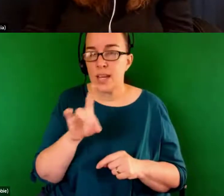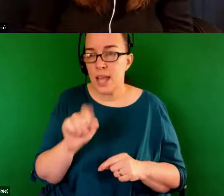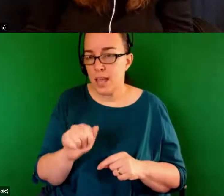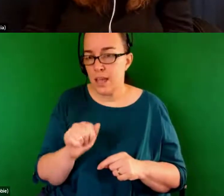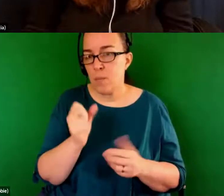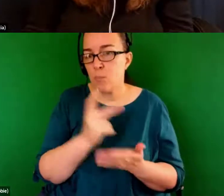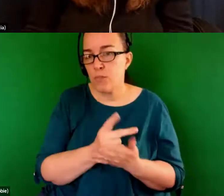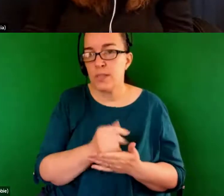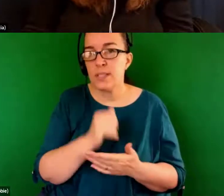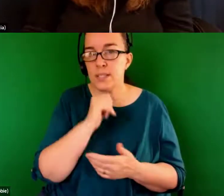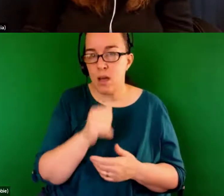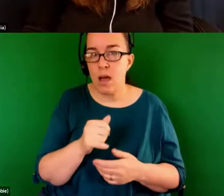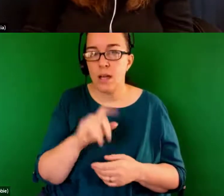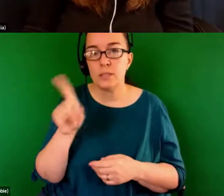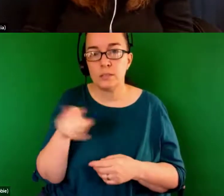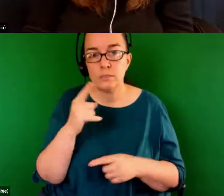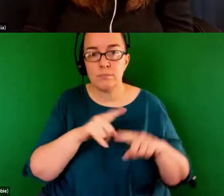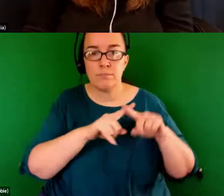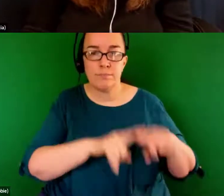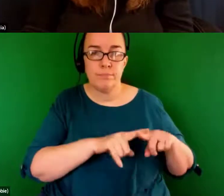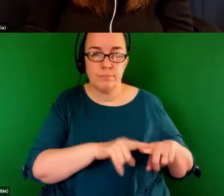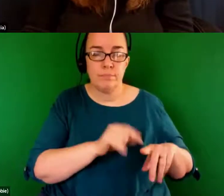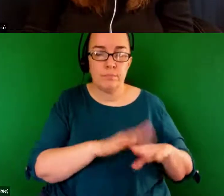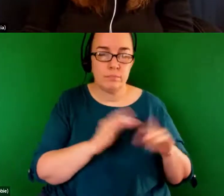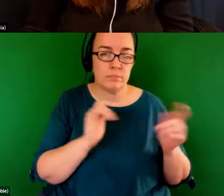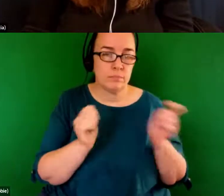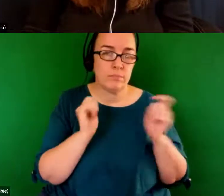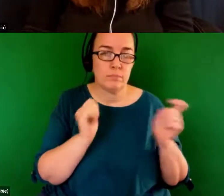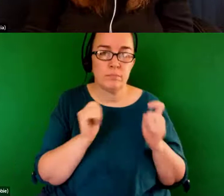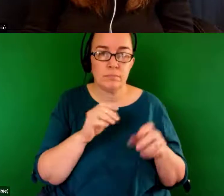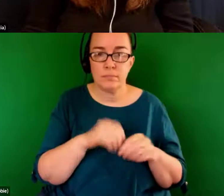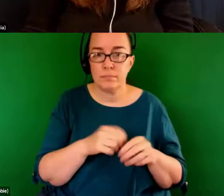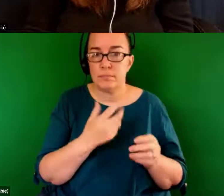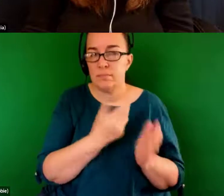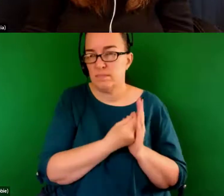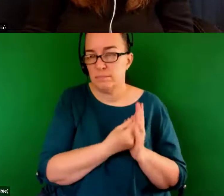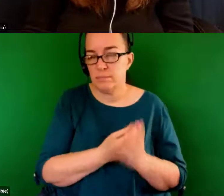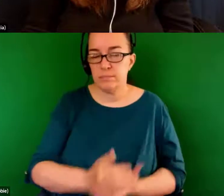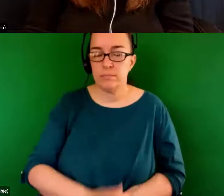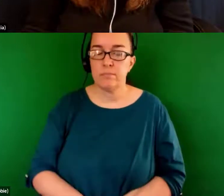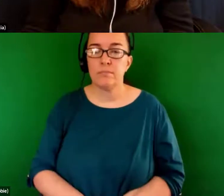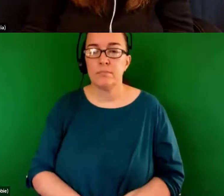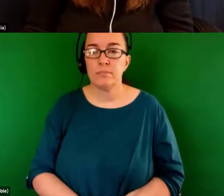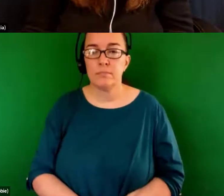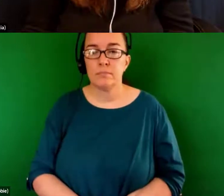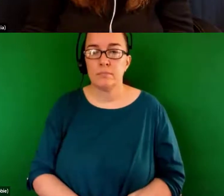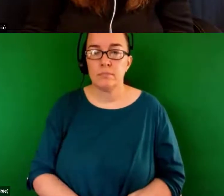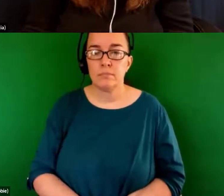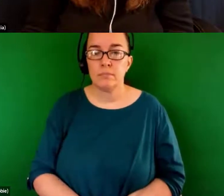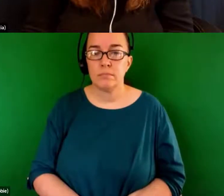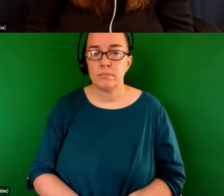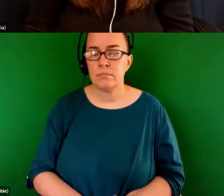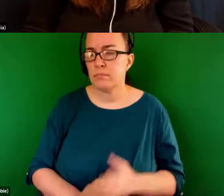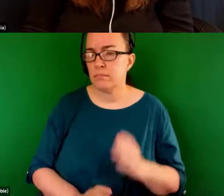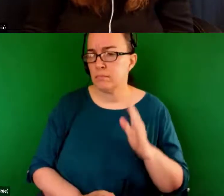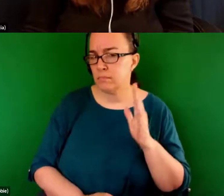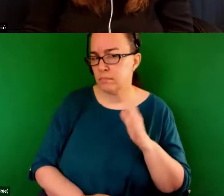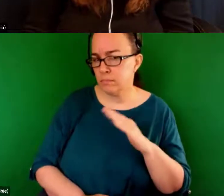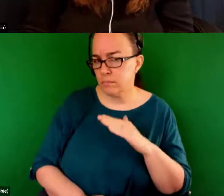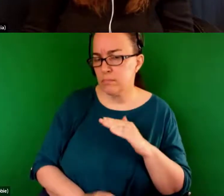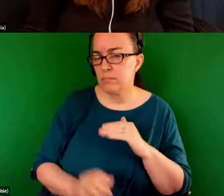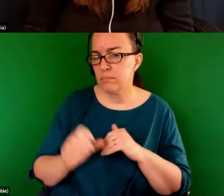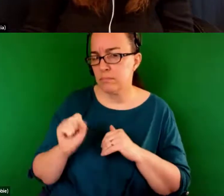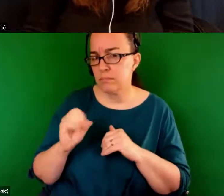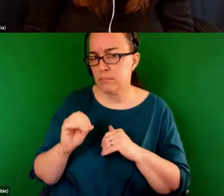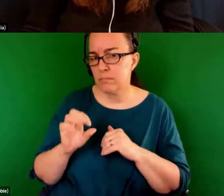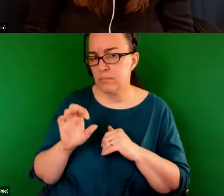not contingent on the revisions being made in the vaccine. So this question